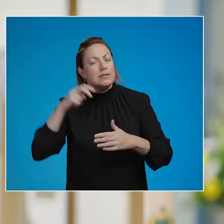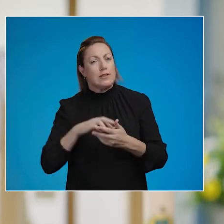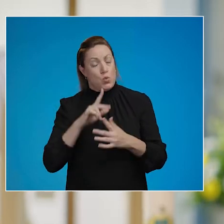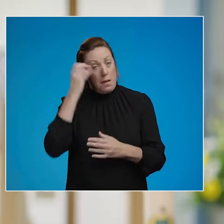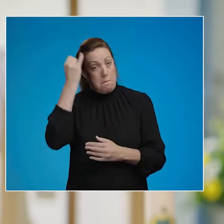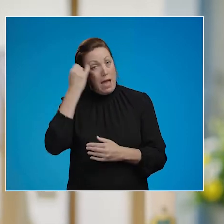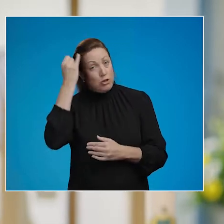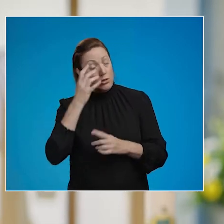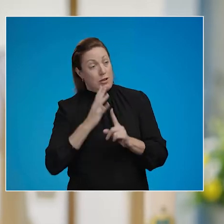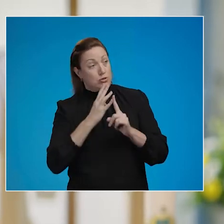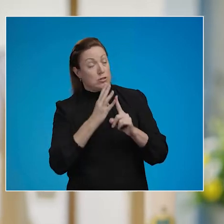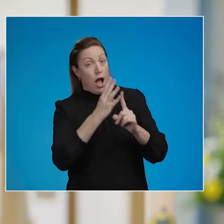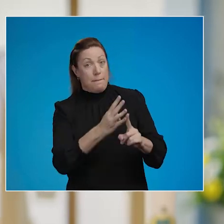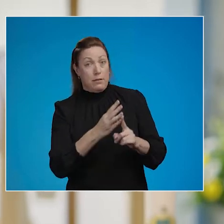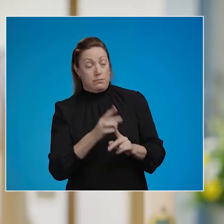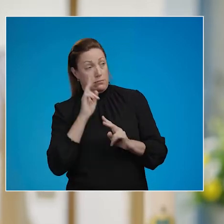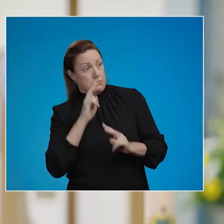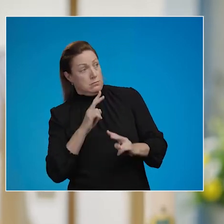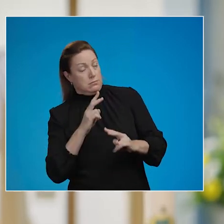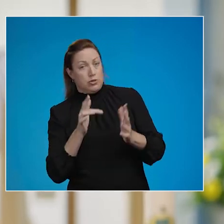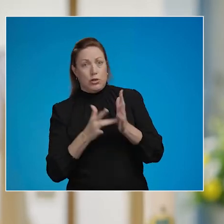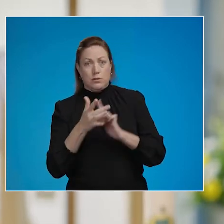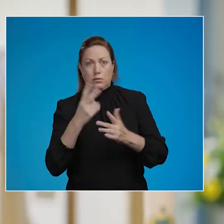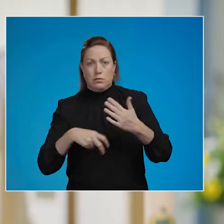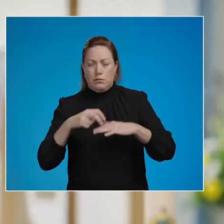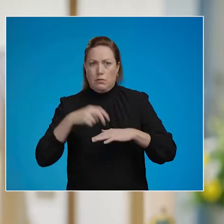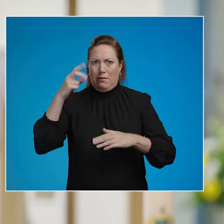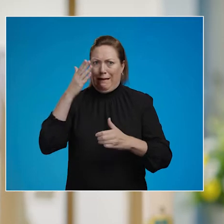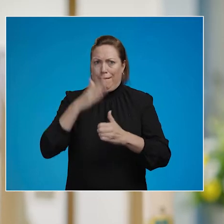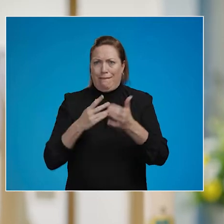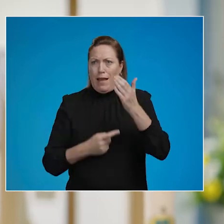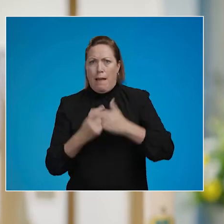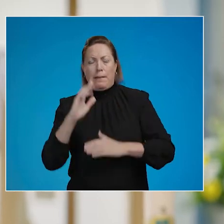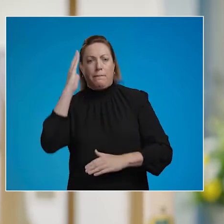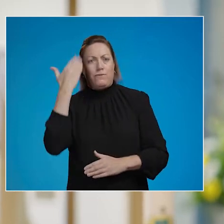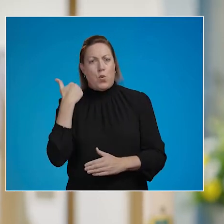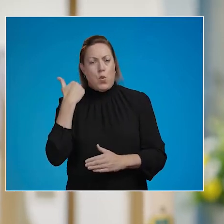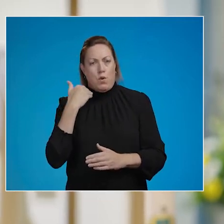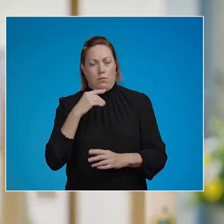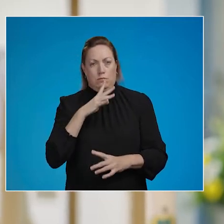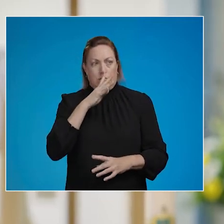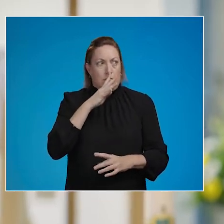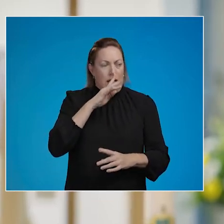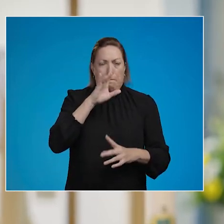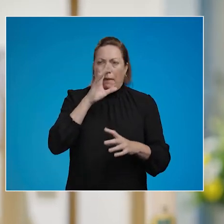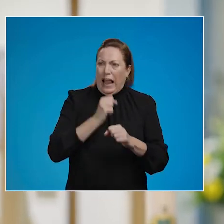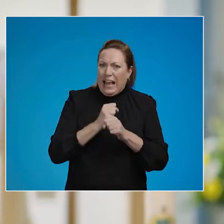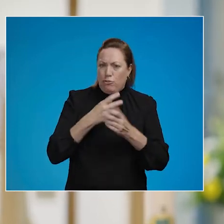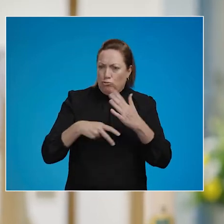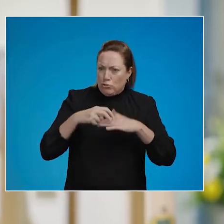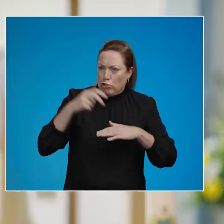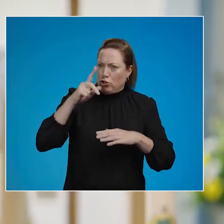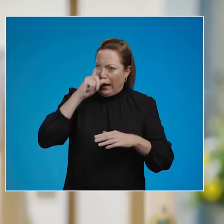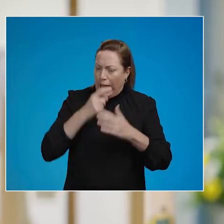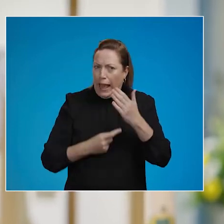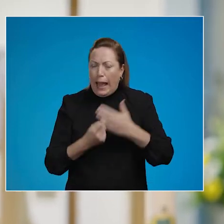early disciples, the resurrection was a totally novel event. No one had even conceived of what resurrection